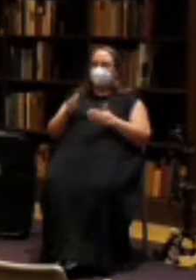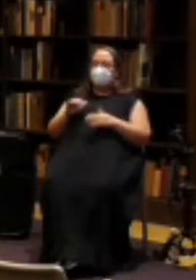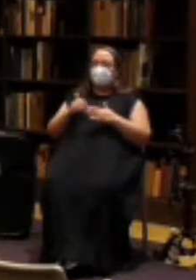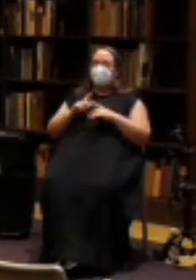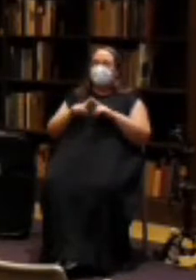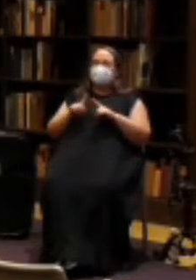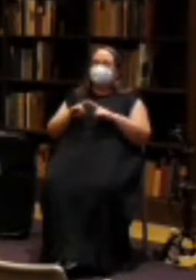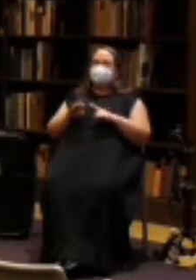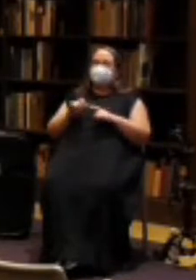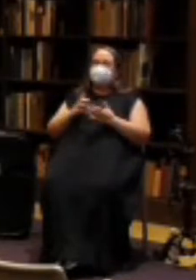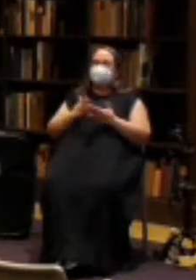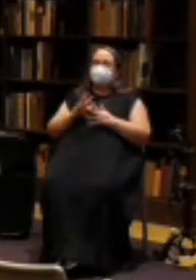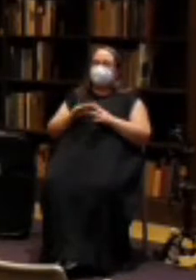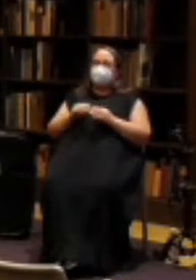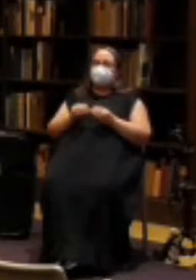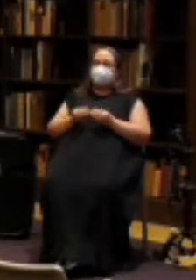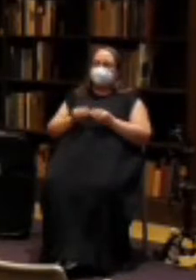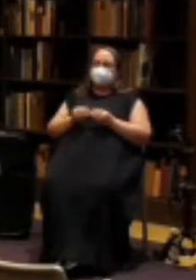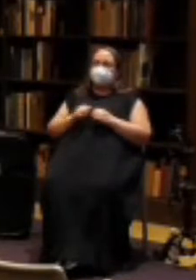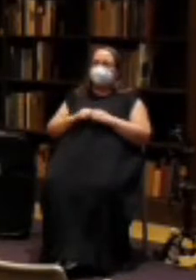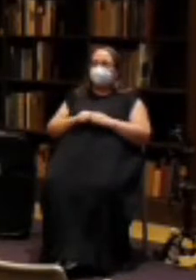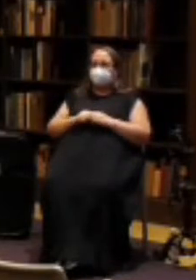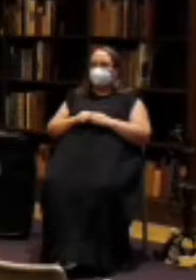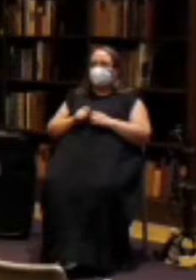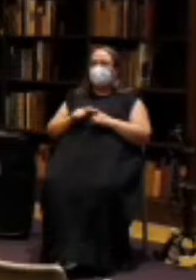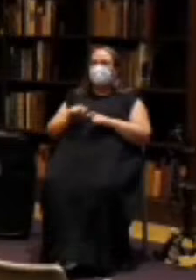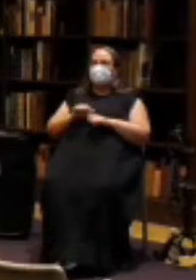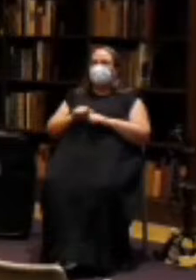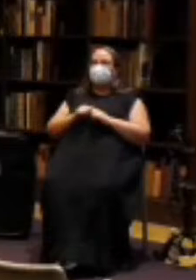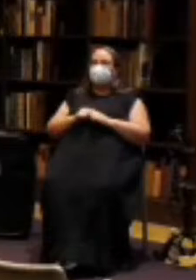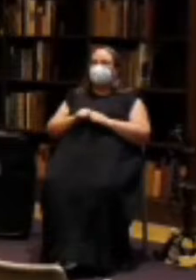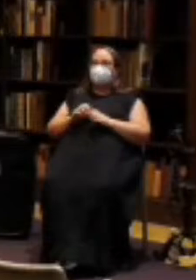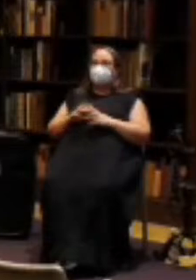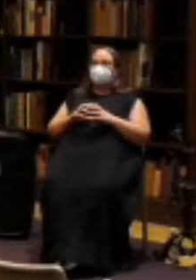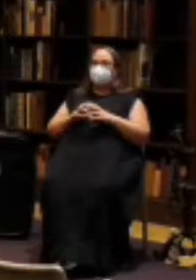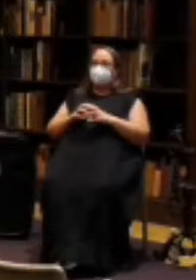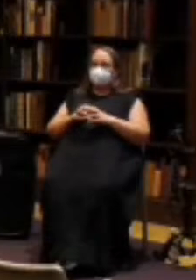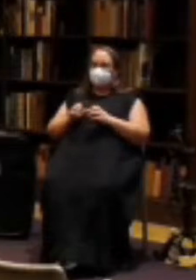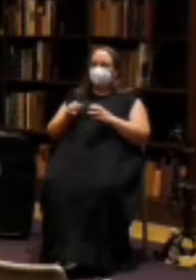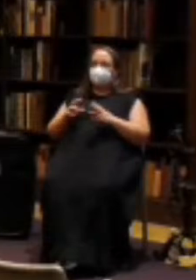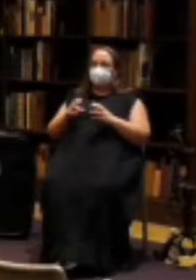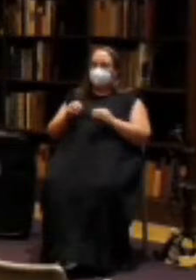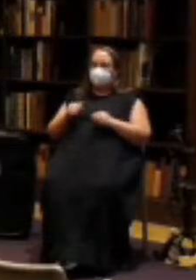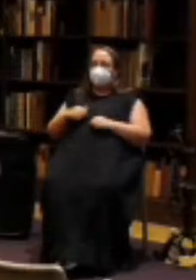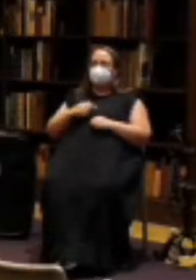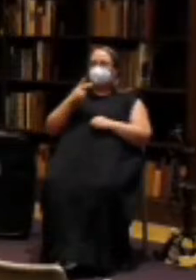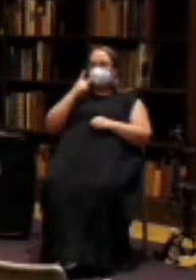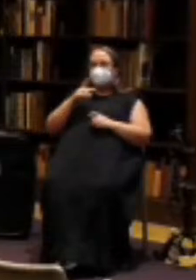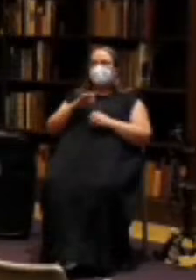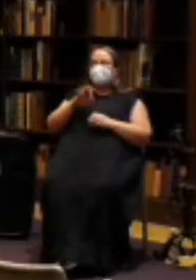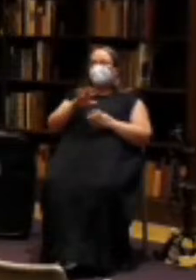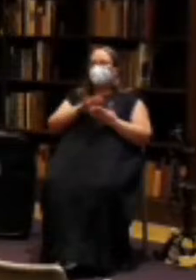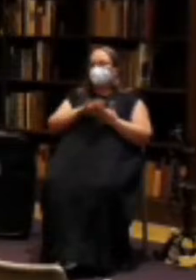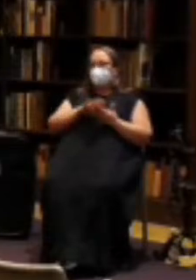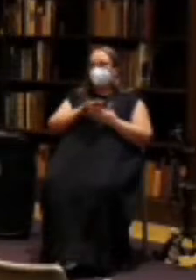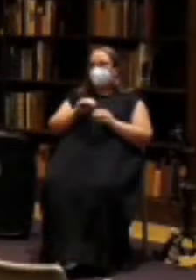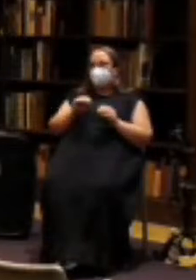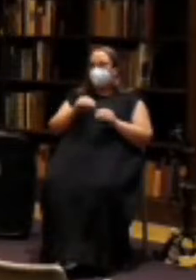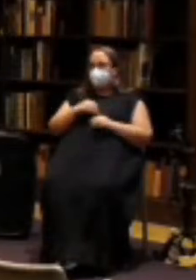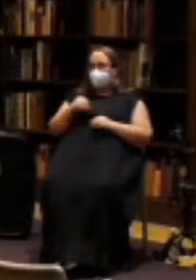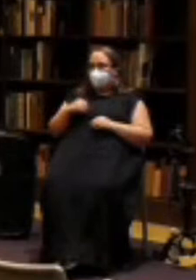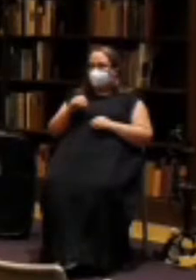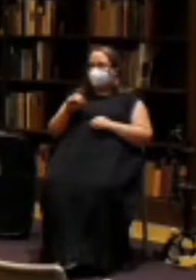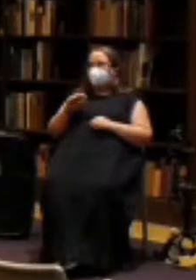these different sort of civil rights organizations together to work together as a coalition. So we definitely see Soul School members, CORE